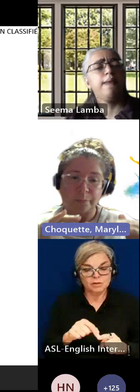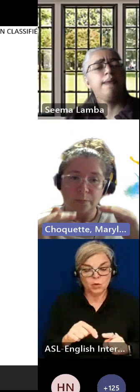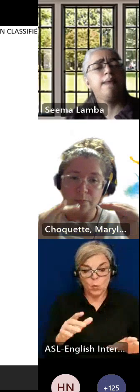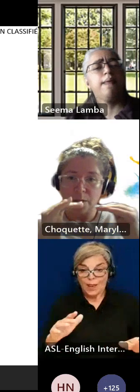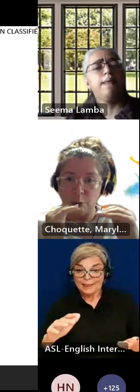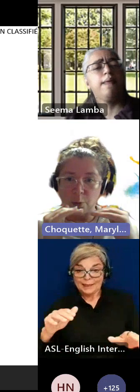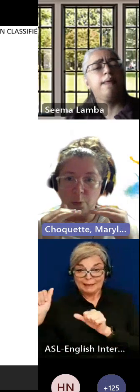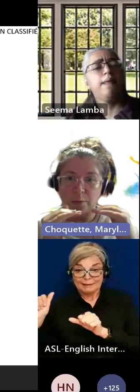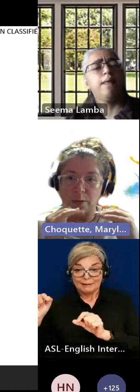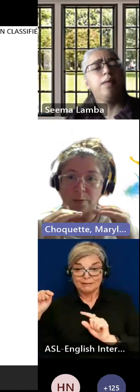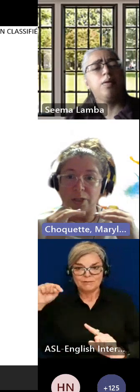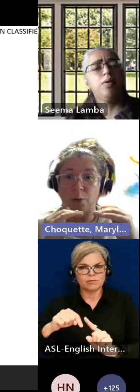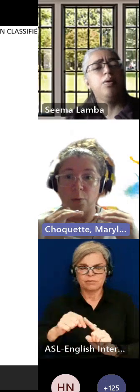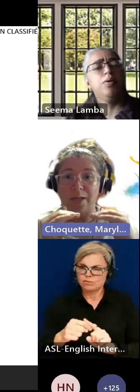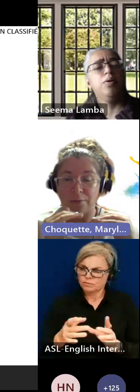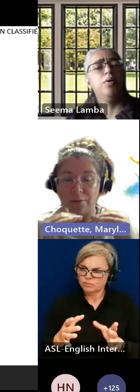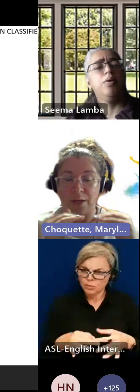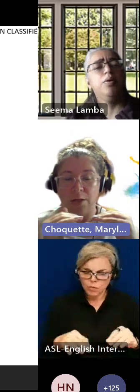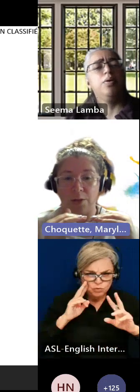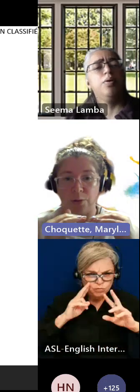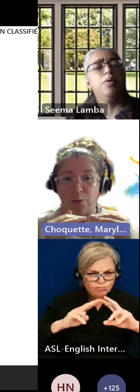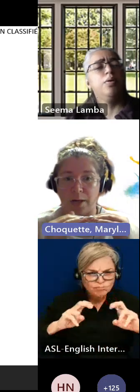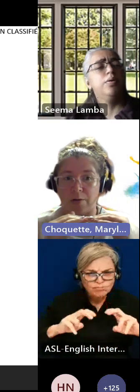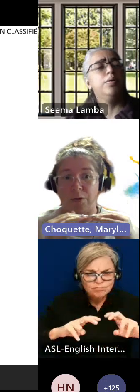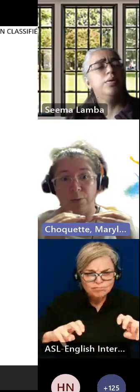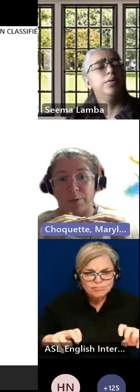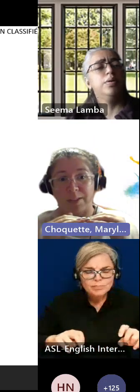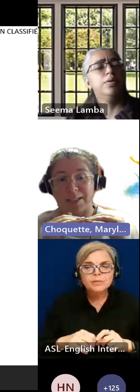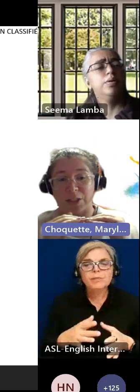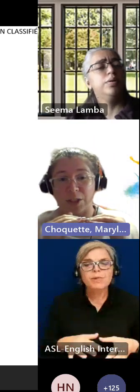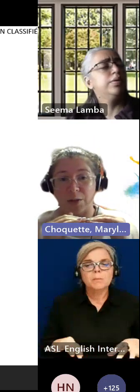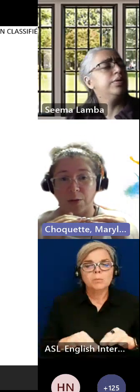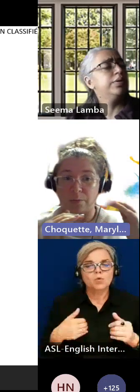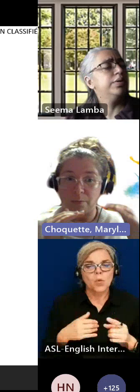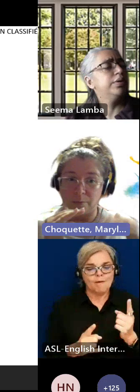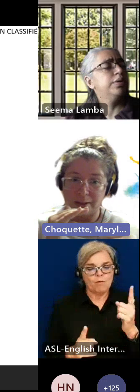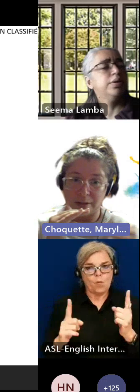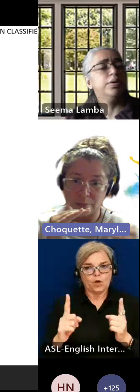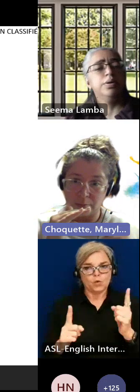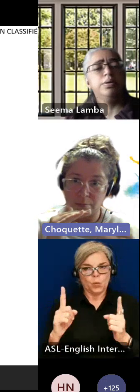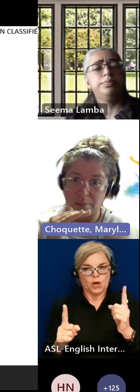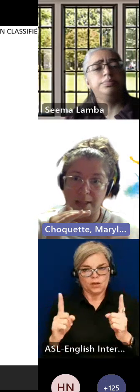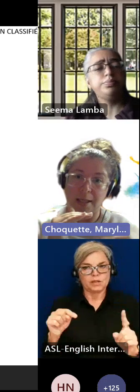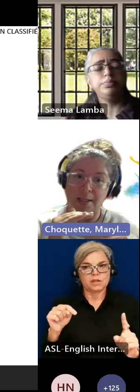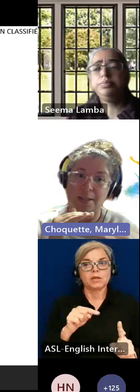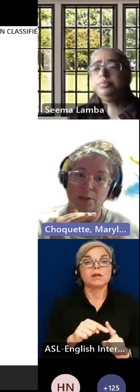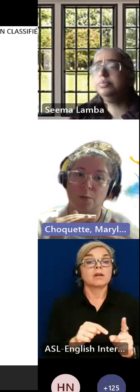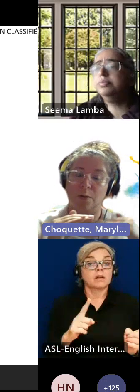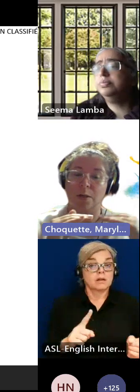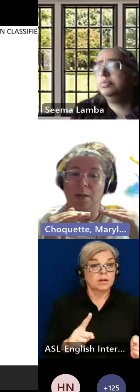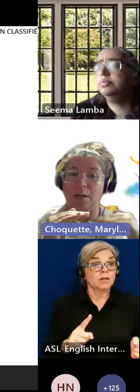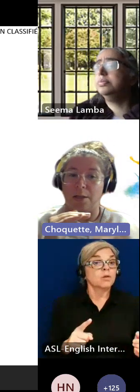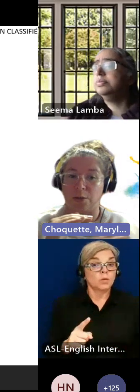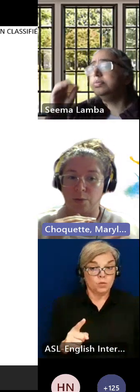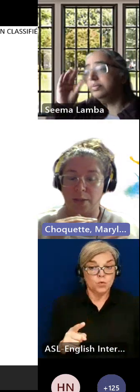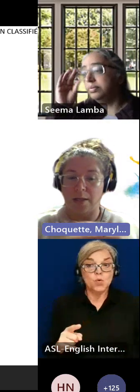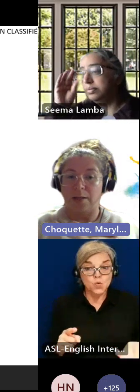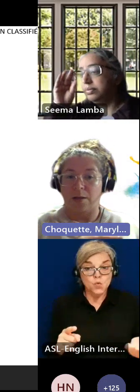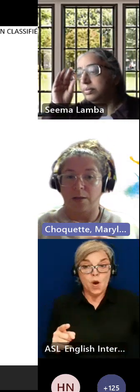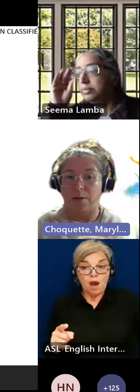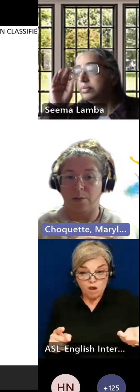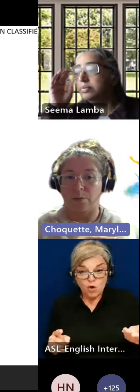keep your 1-to-1 ratio if you have good representation, or really make it as low